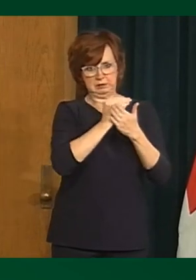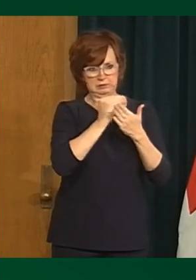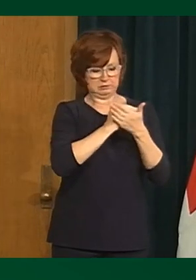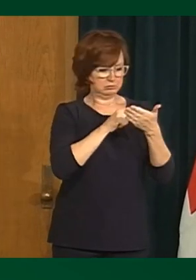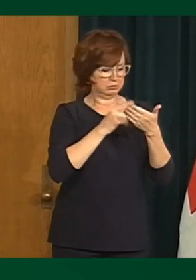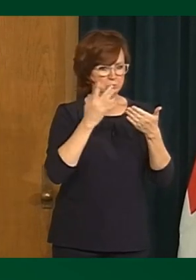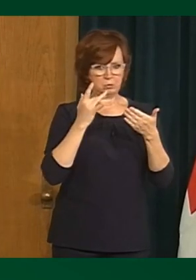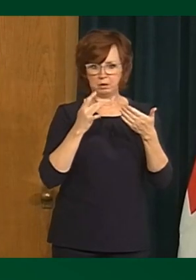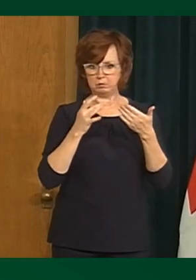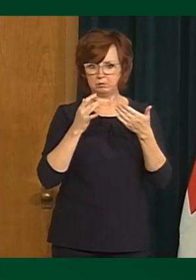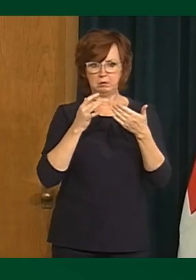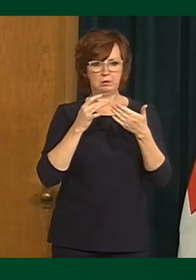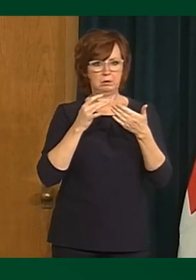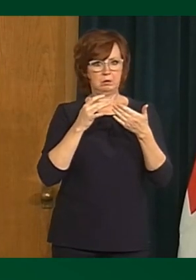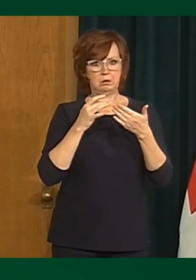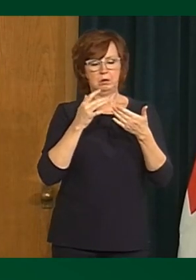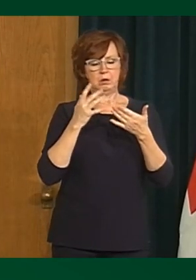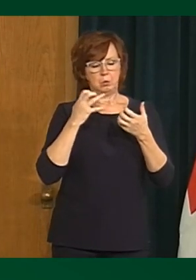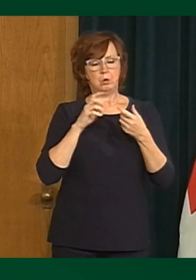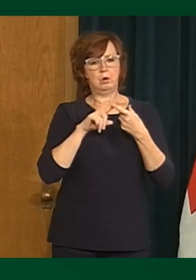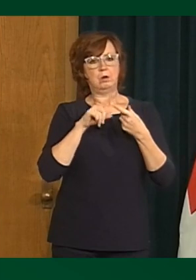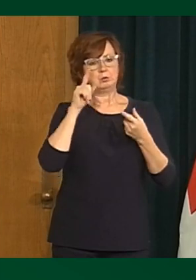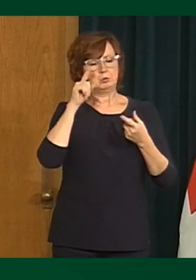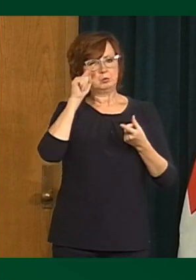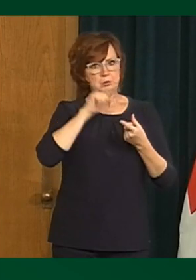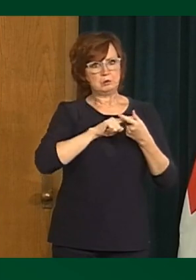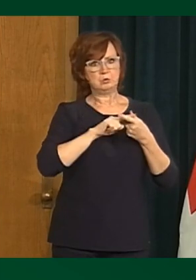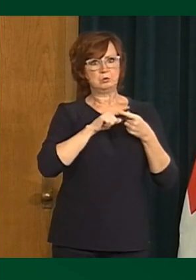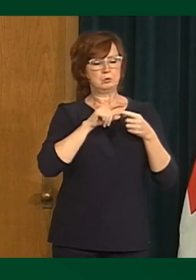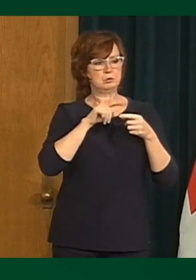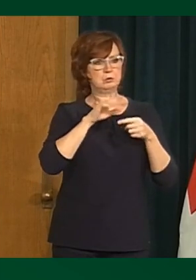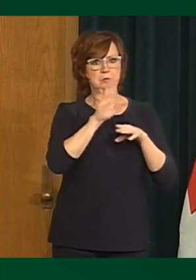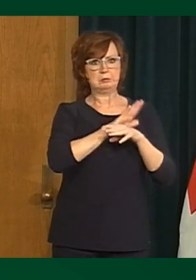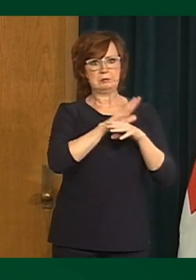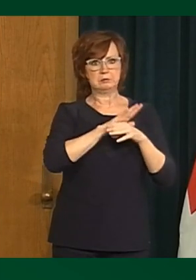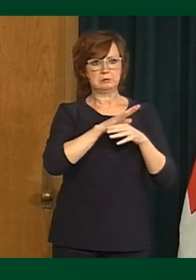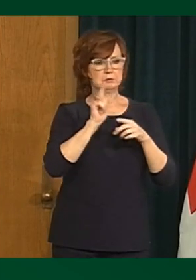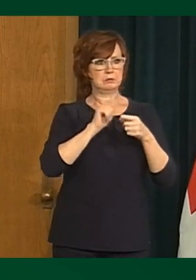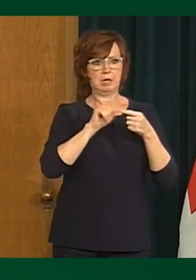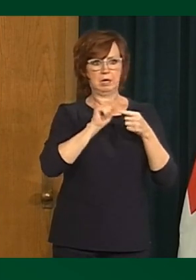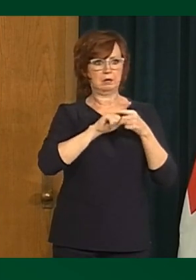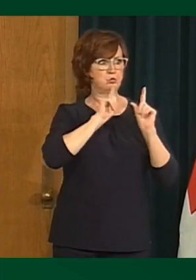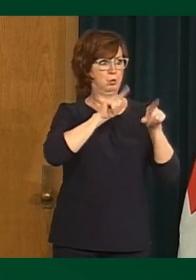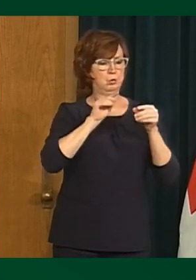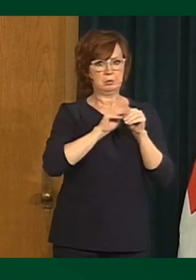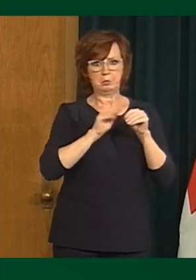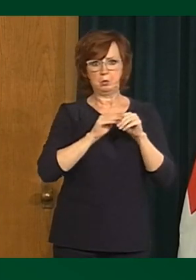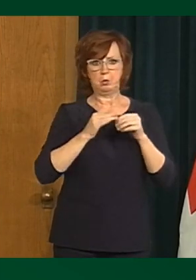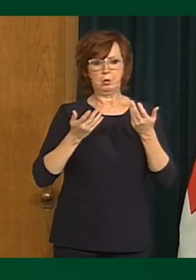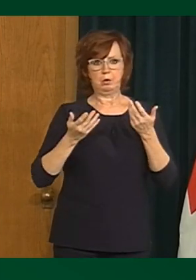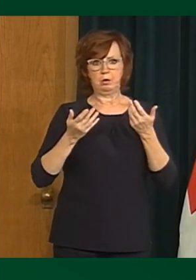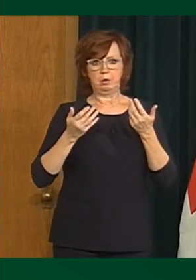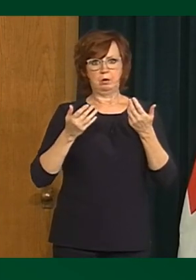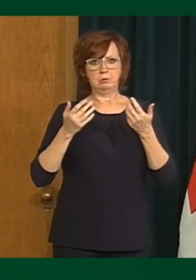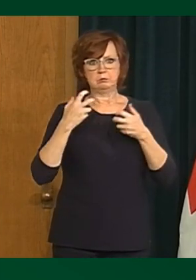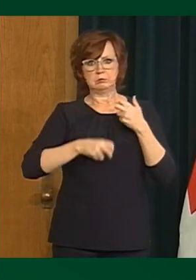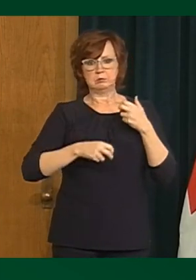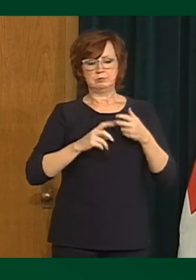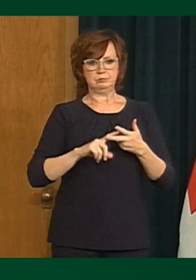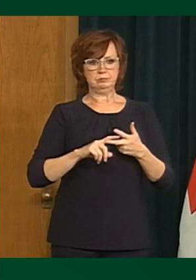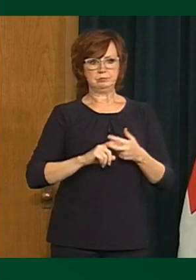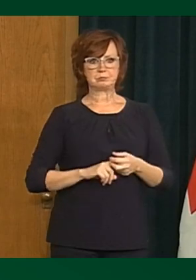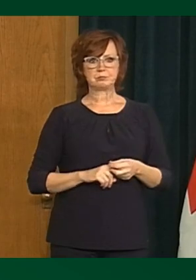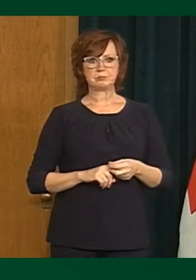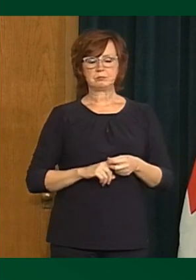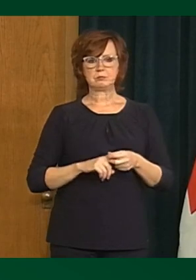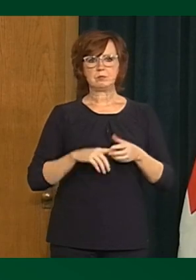restock everything, minimize returns as well as much as you can. Malls as well, as we know, in some provinces,